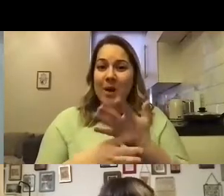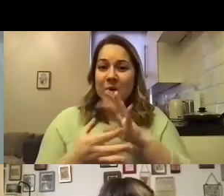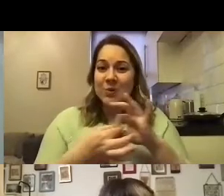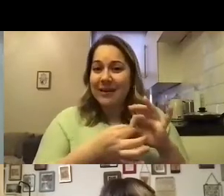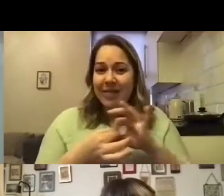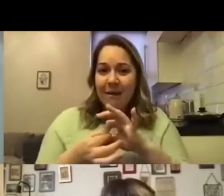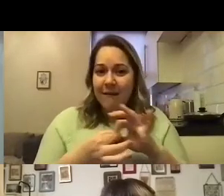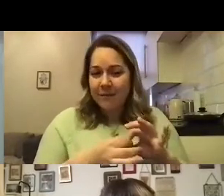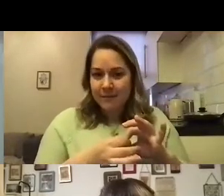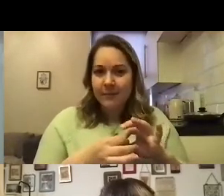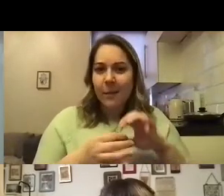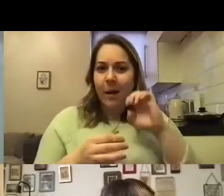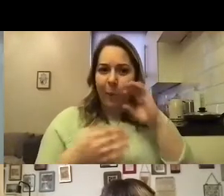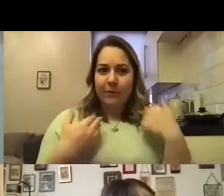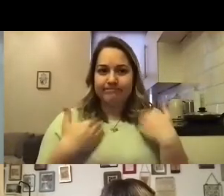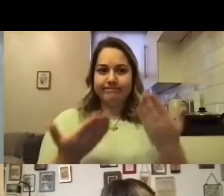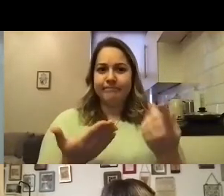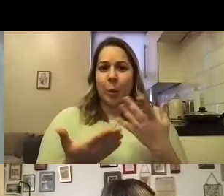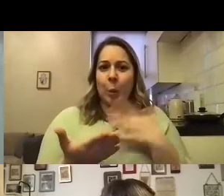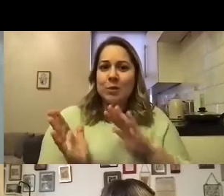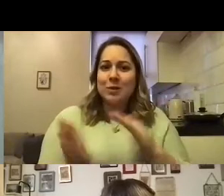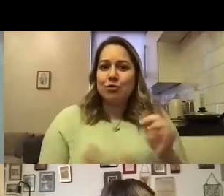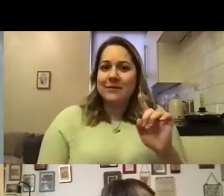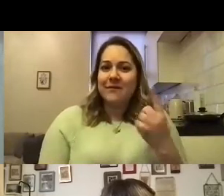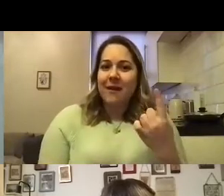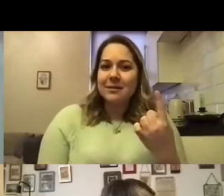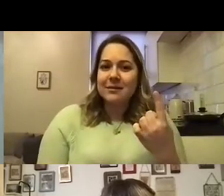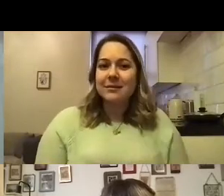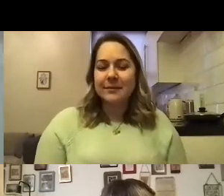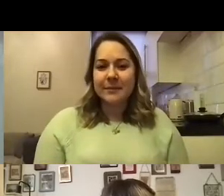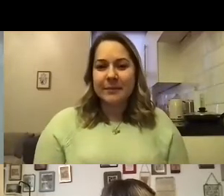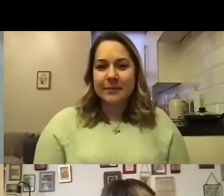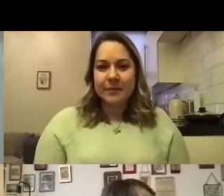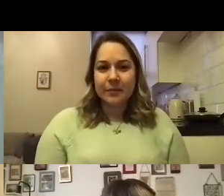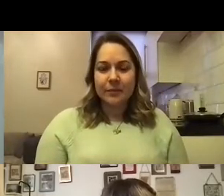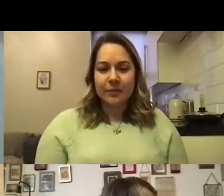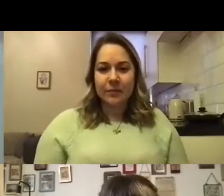the death as to who introduces themselves first. So over to you both.